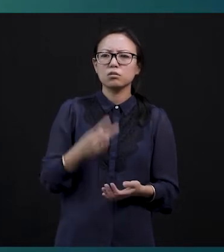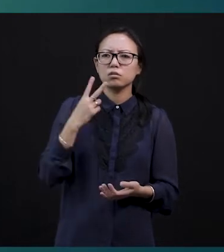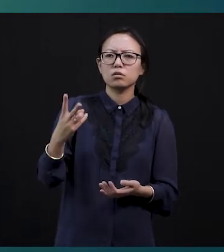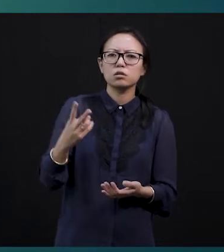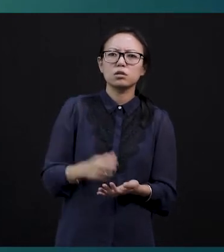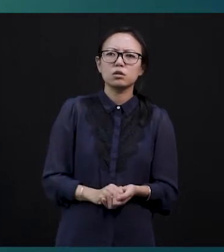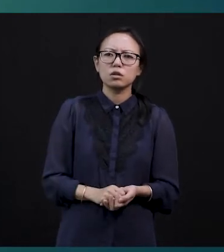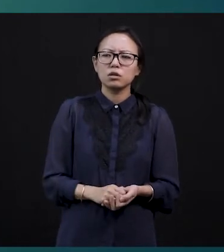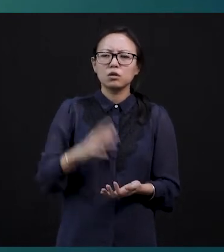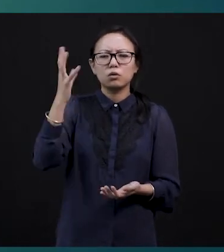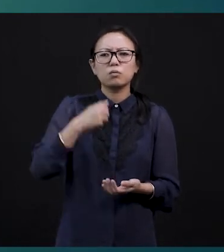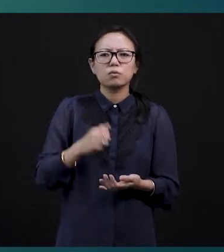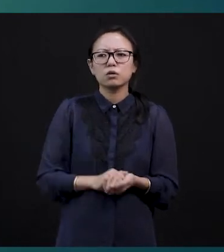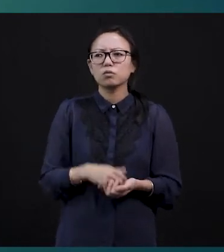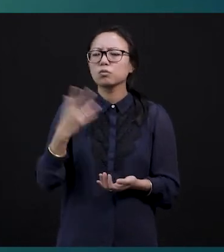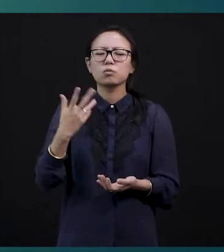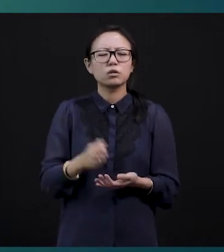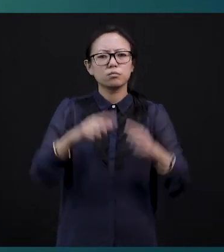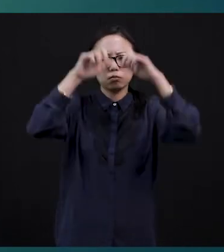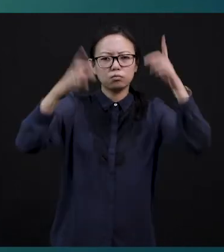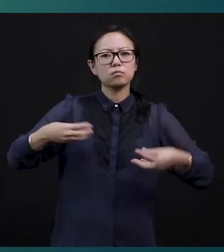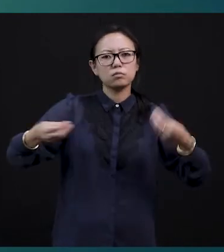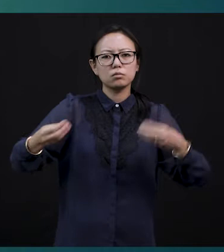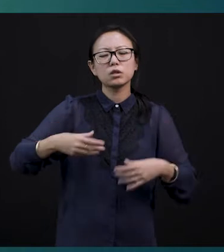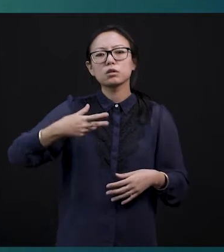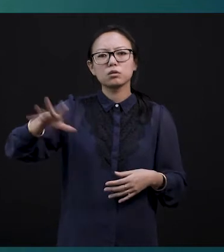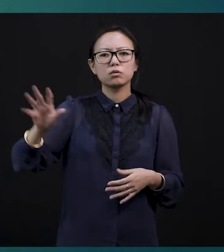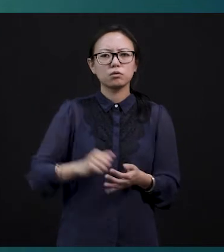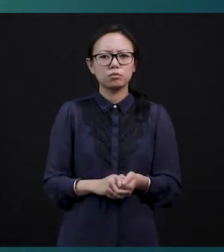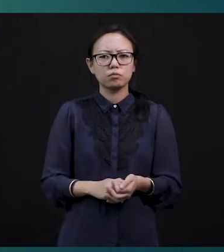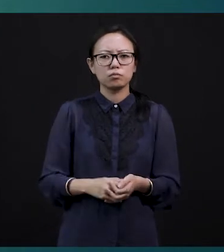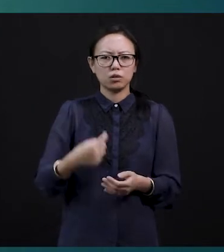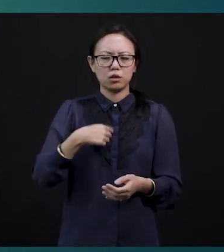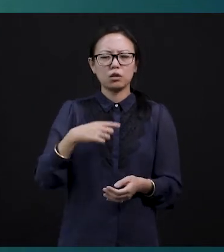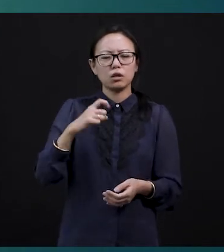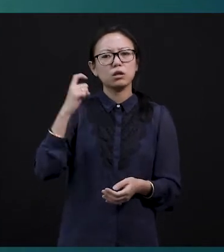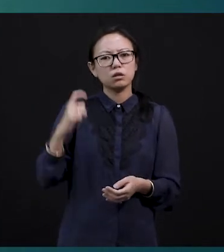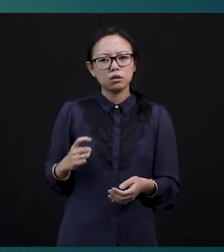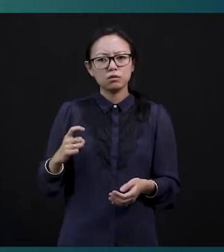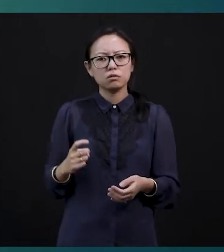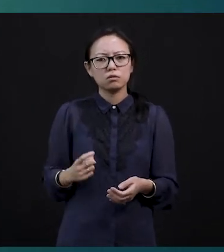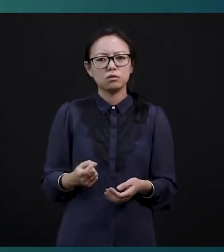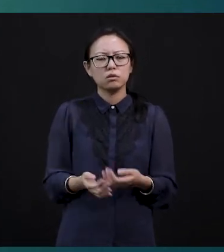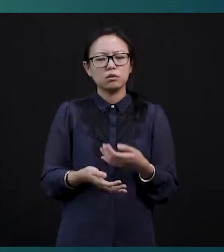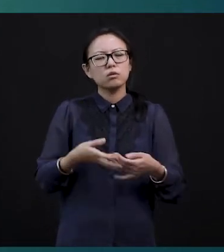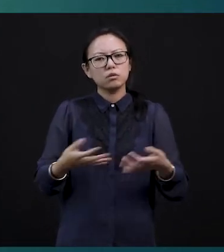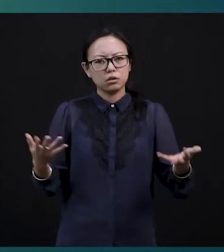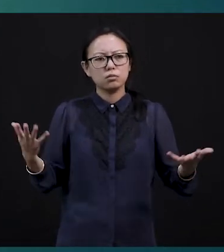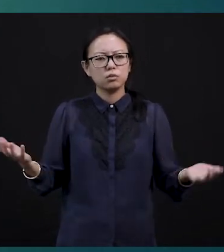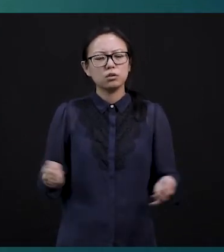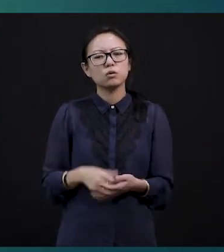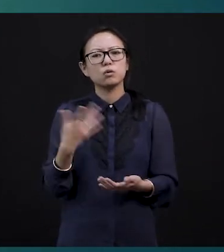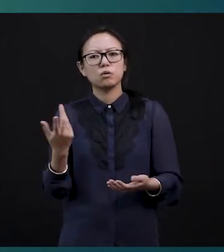I'm interested in going to a market? Would it be because I need something, or would it be just because there's a friend of mine who's